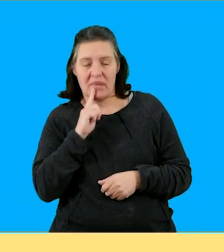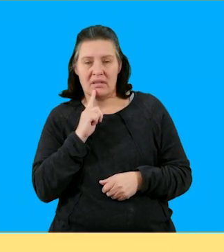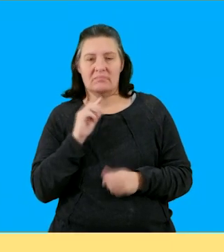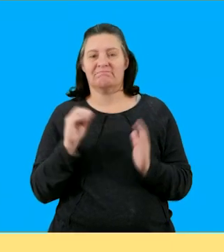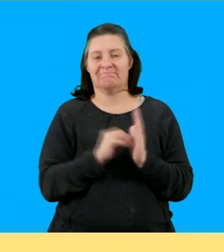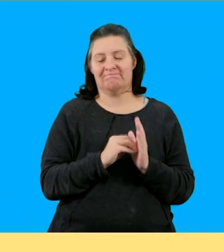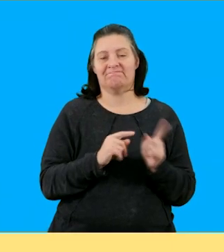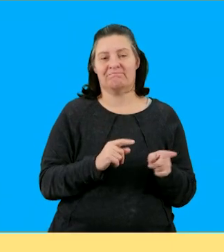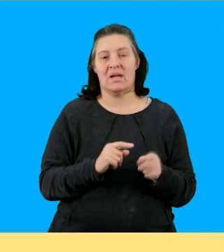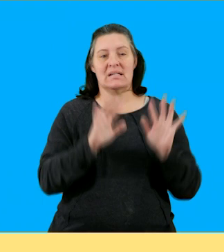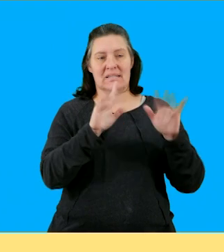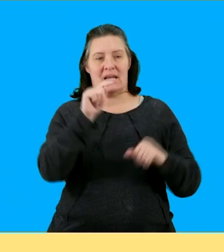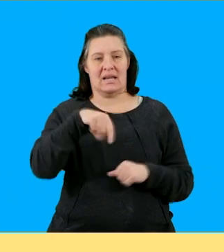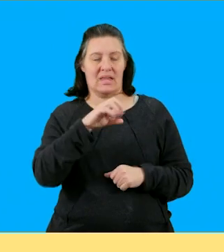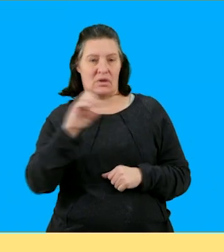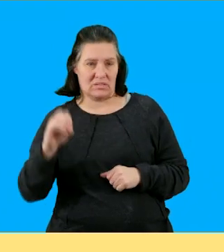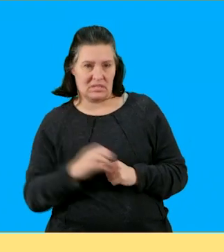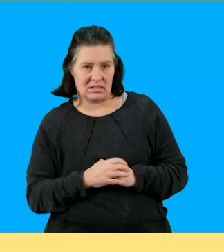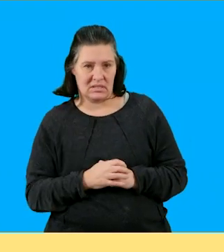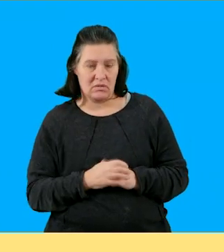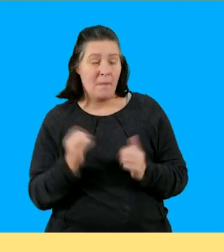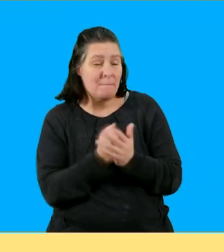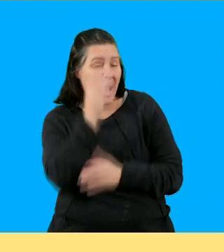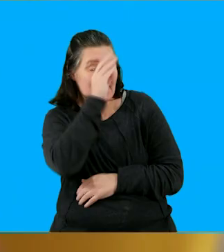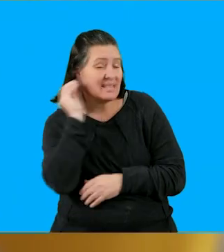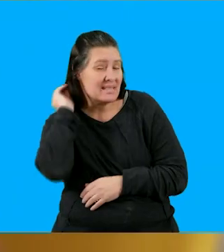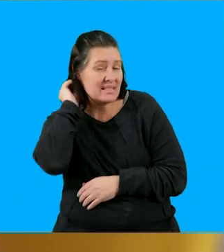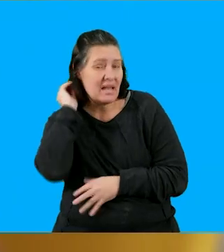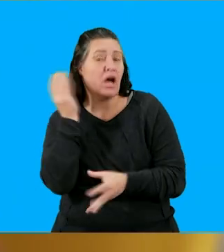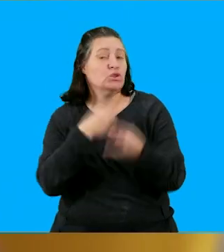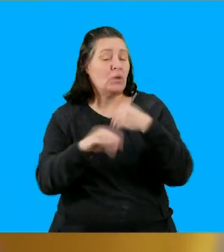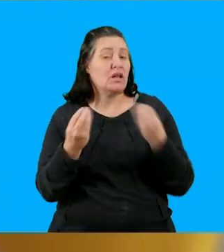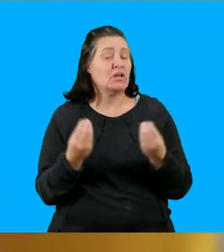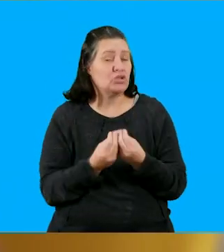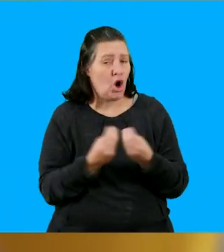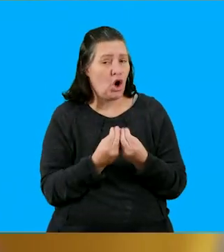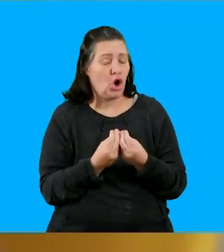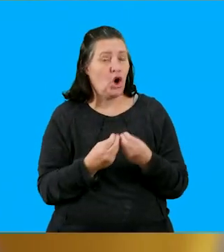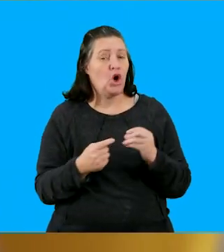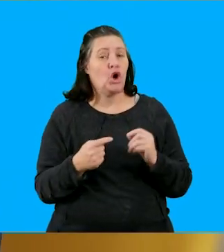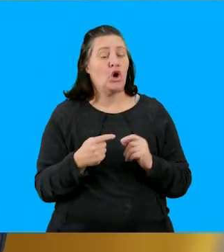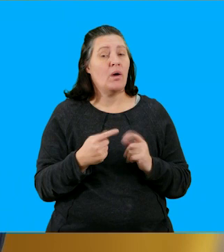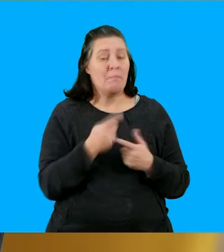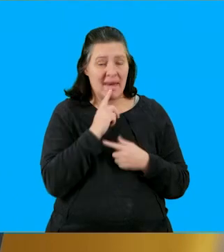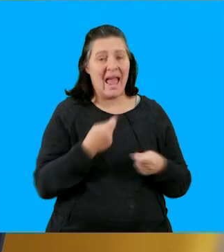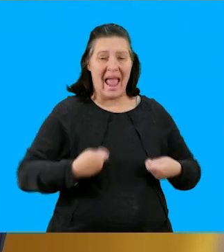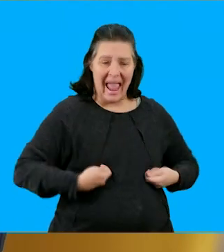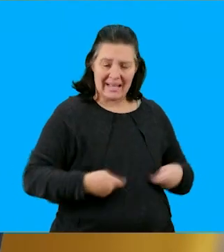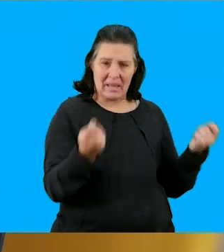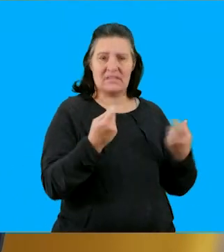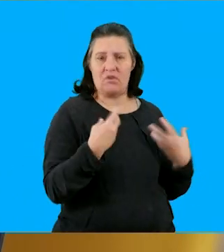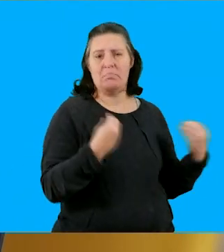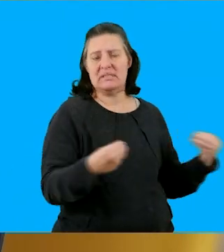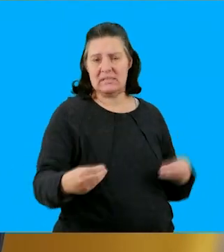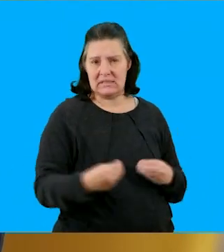trading stock deficit with 10,000. You have to keep in mind that trading stock deficit therefore becomes an expense to